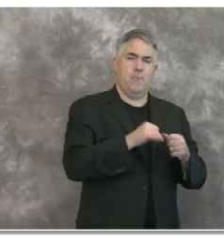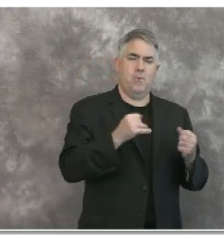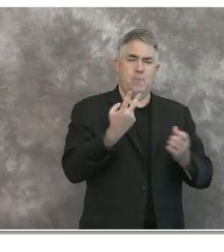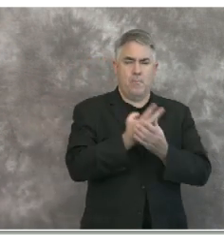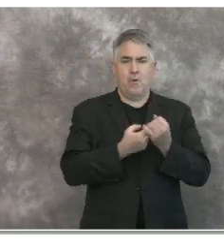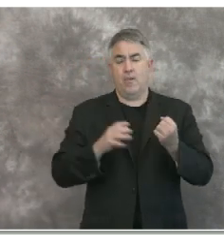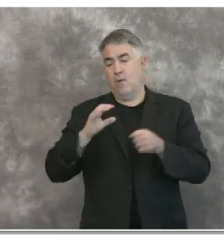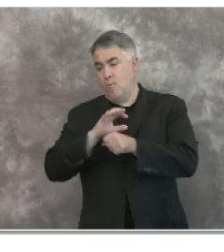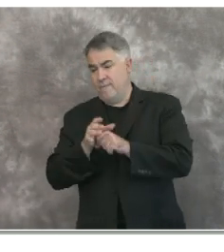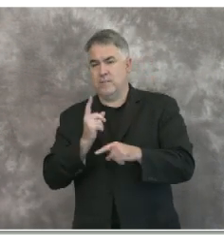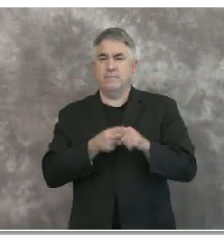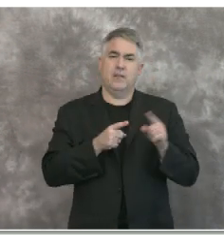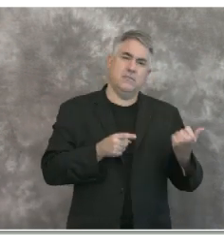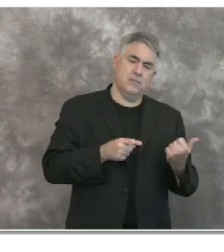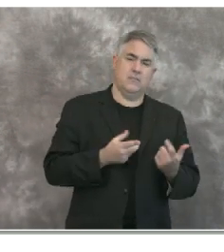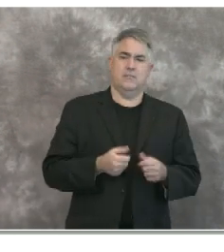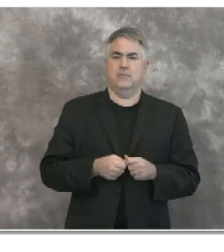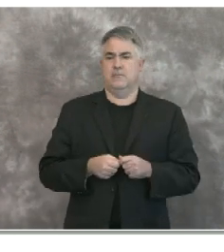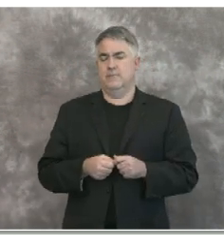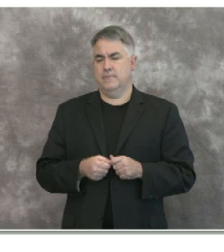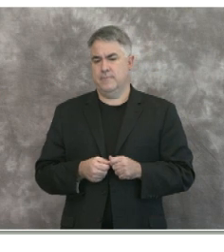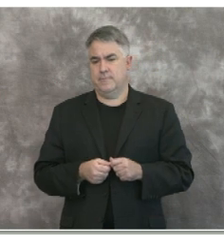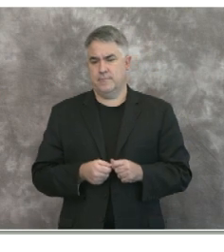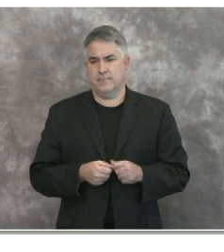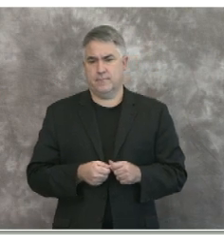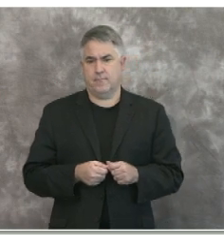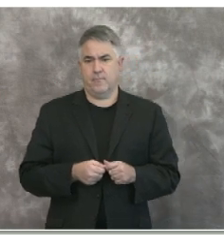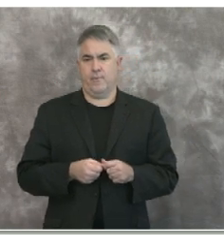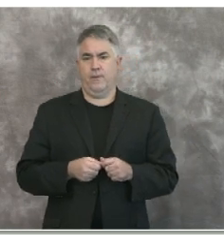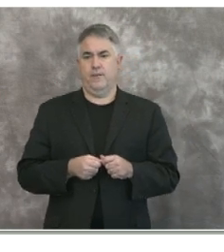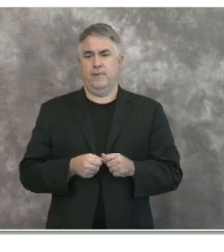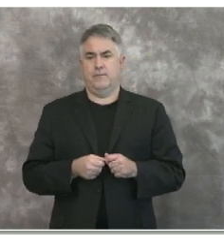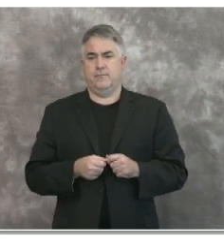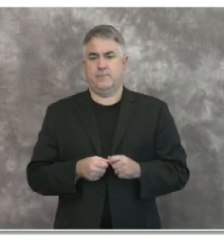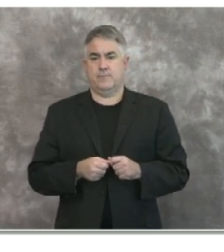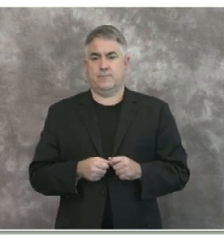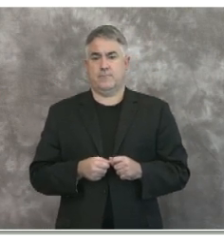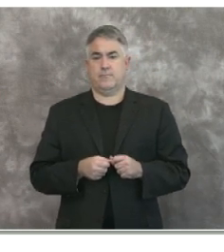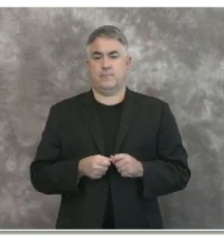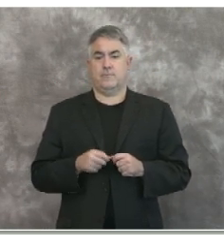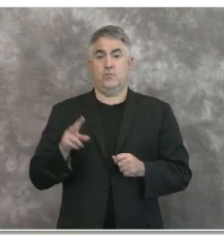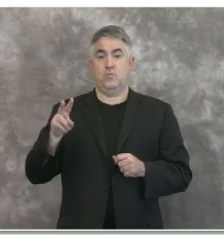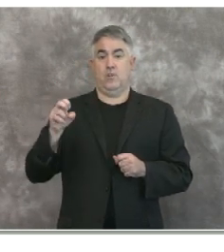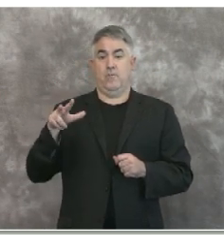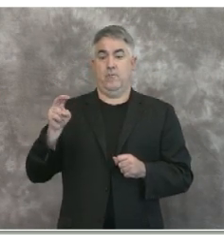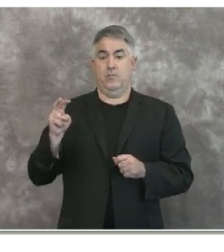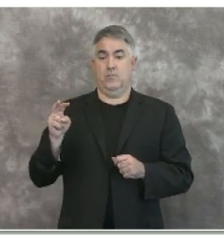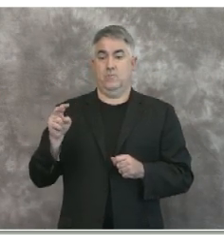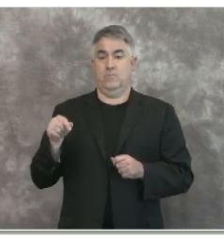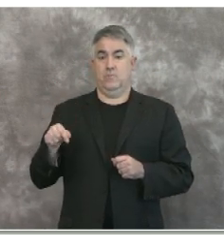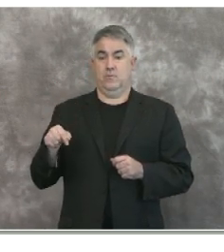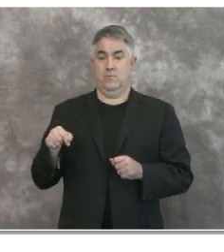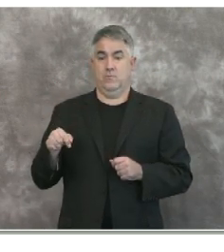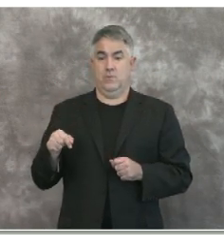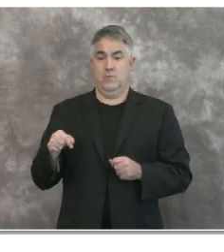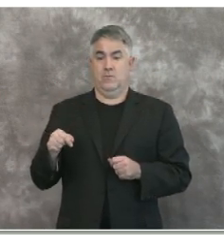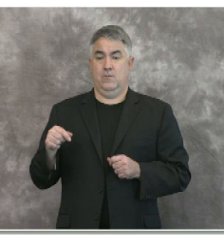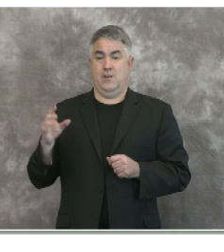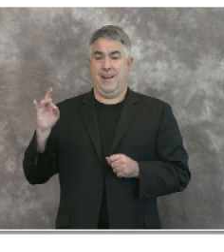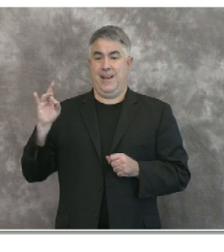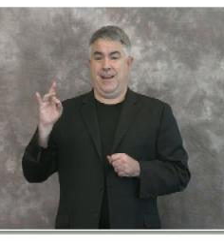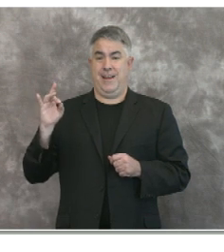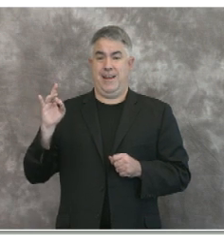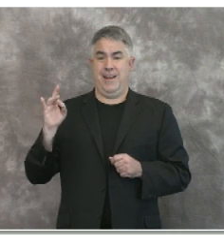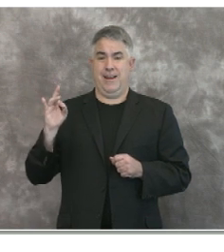rather, in addition to the 232 that has underlying medical conditions, 8 now have no